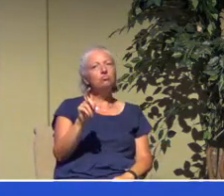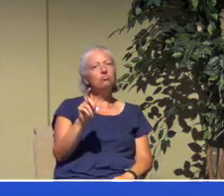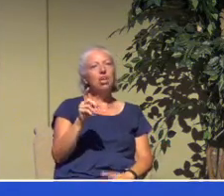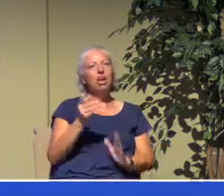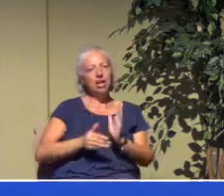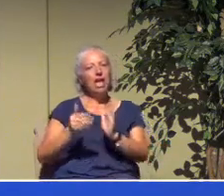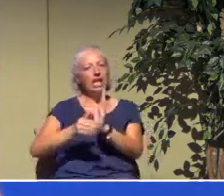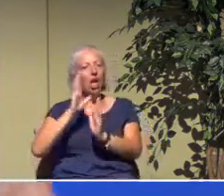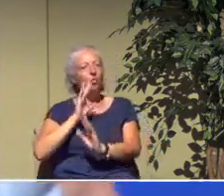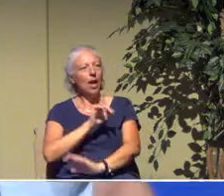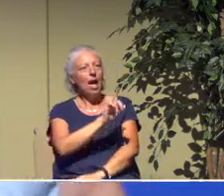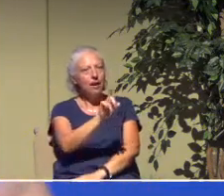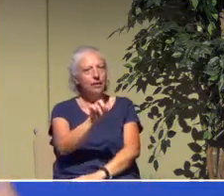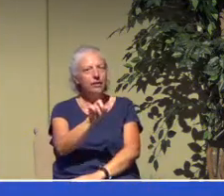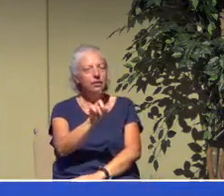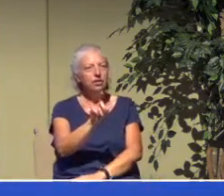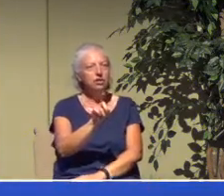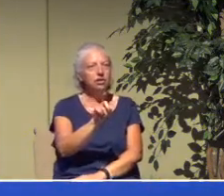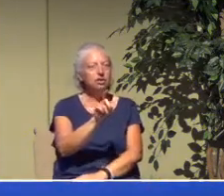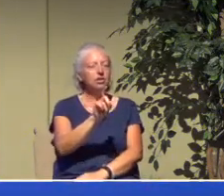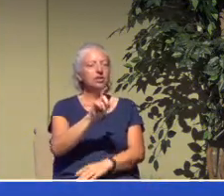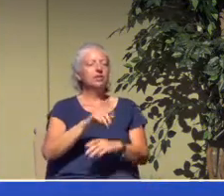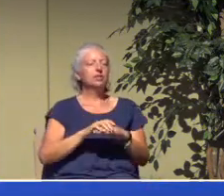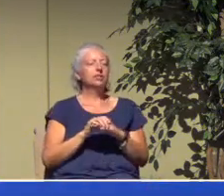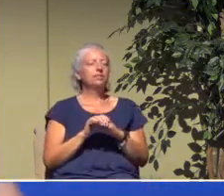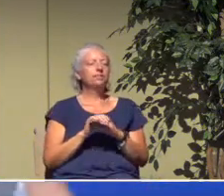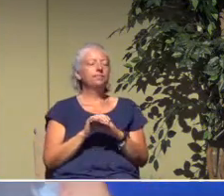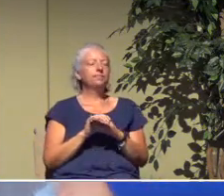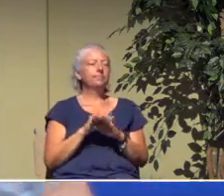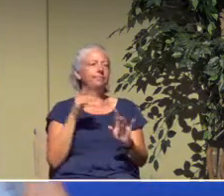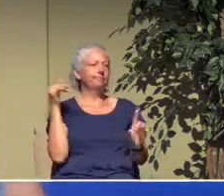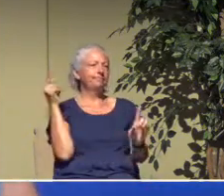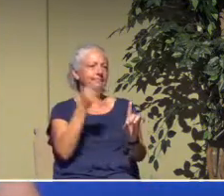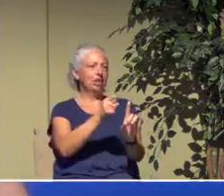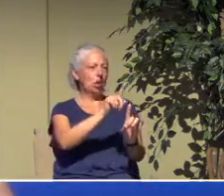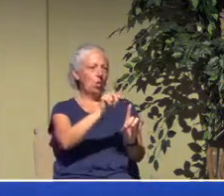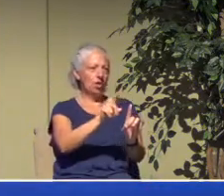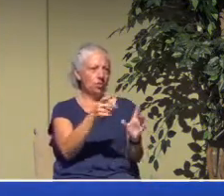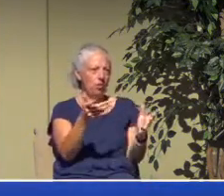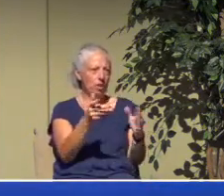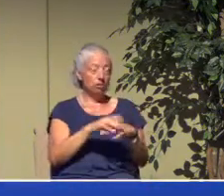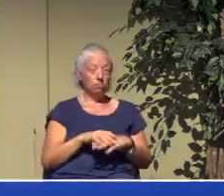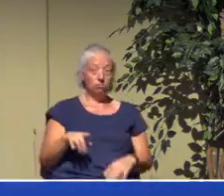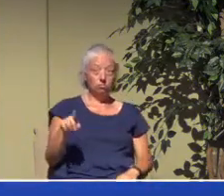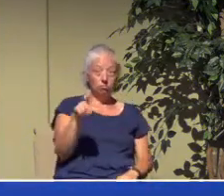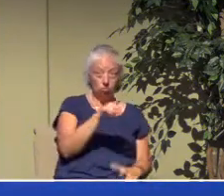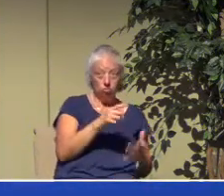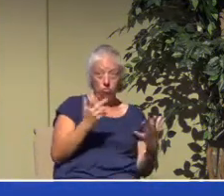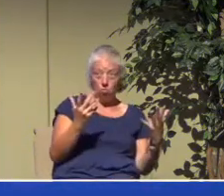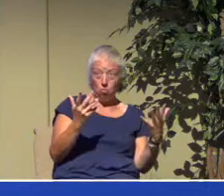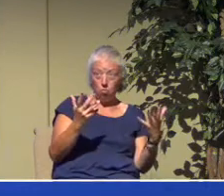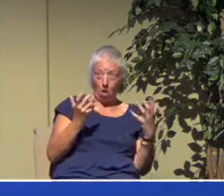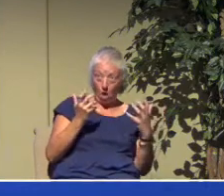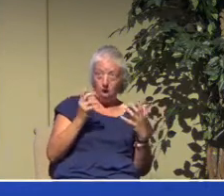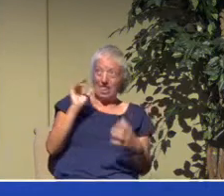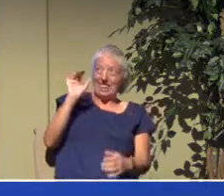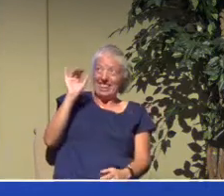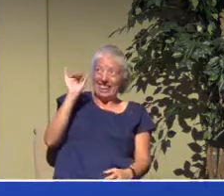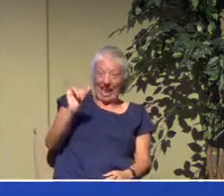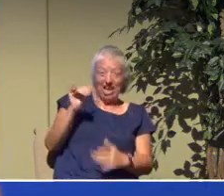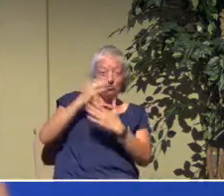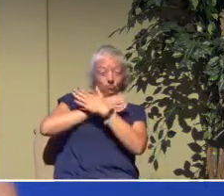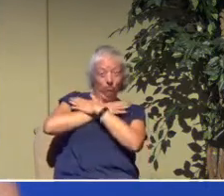again and again, because really it all boils down to this. And the question is, do you want that rest?